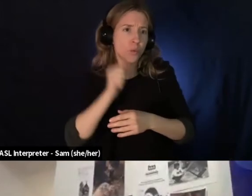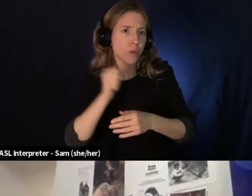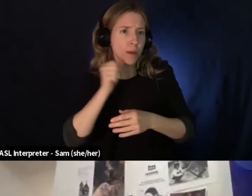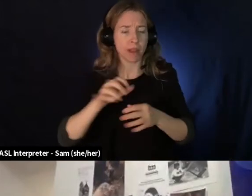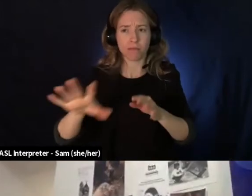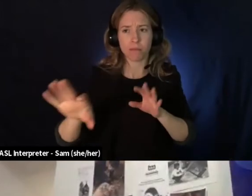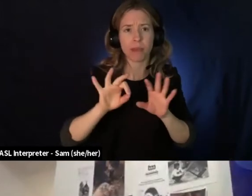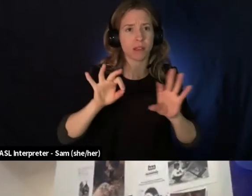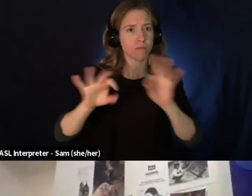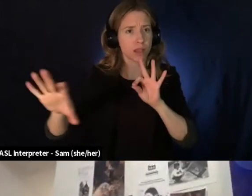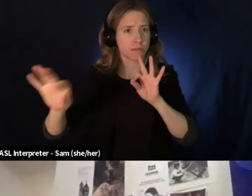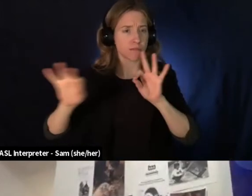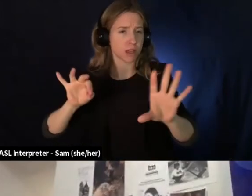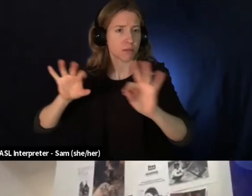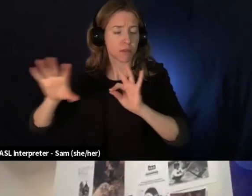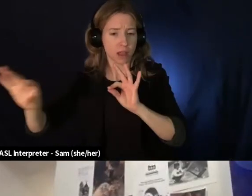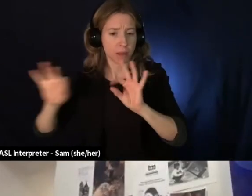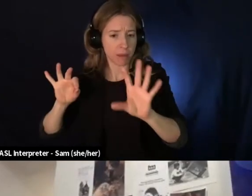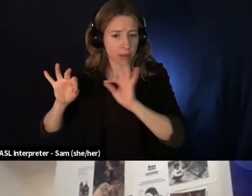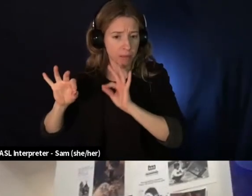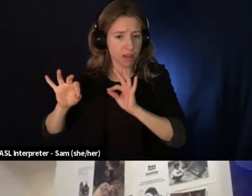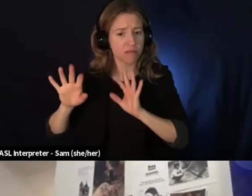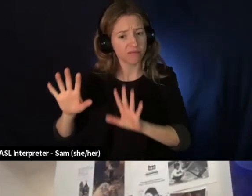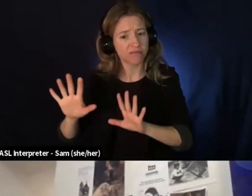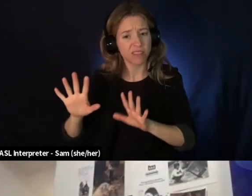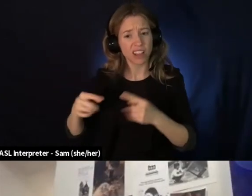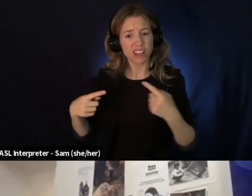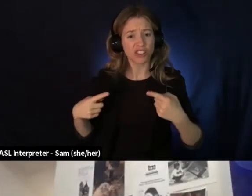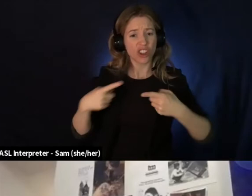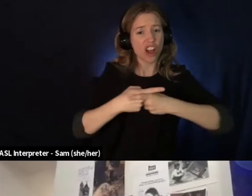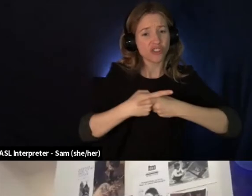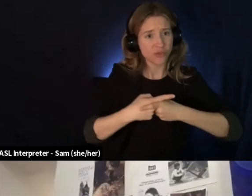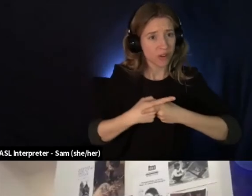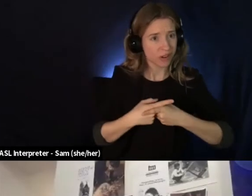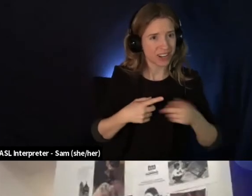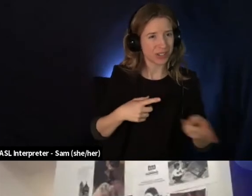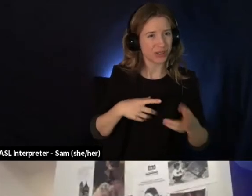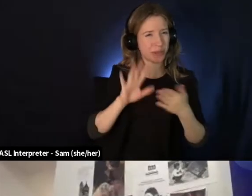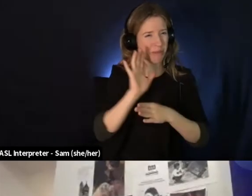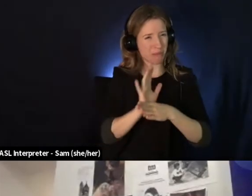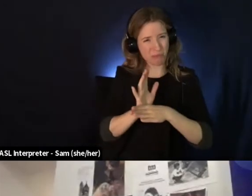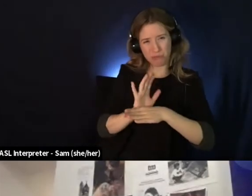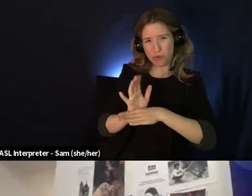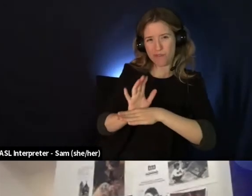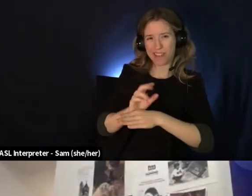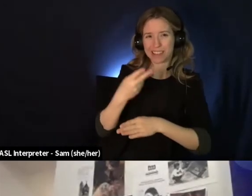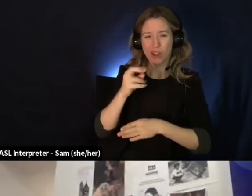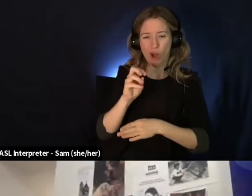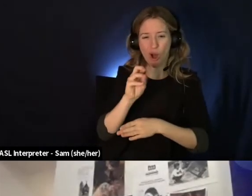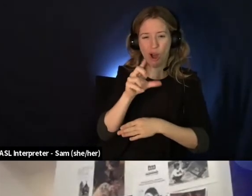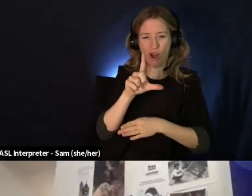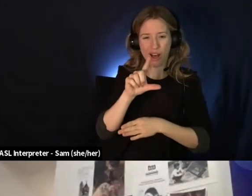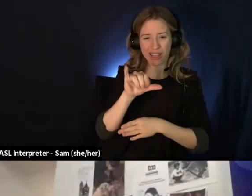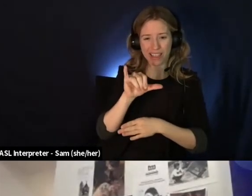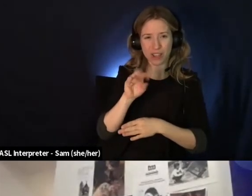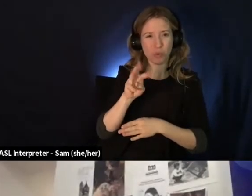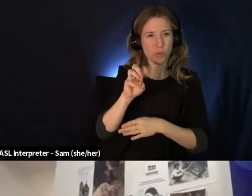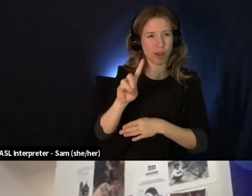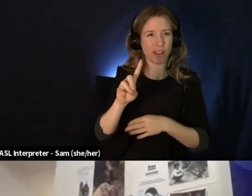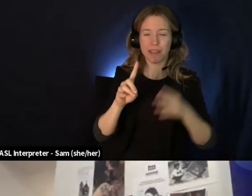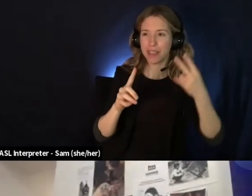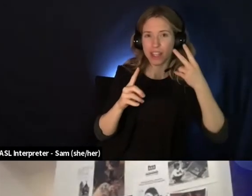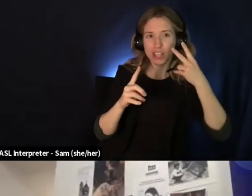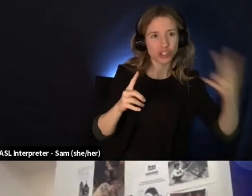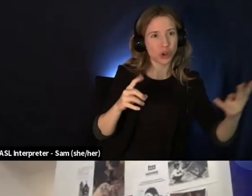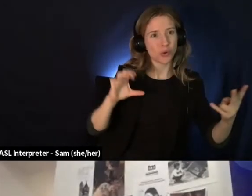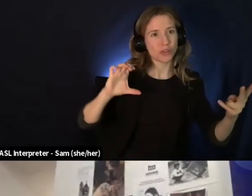chiefs, not in positions of power. Well, they get power because they have been selected by the elder women of the clan.